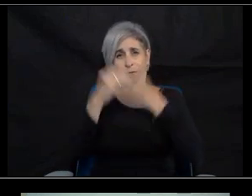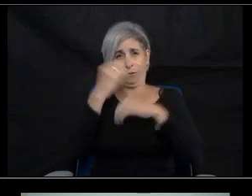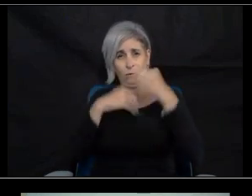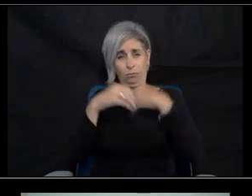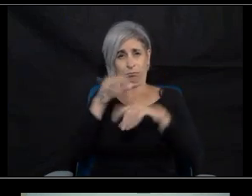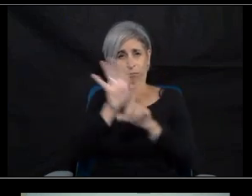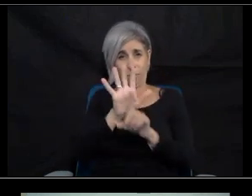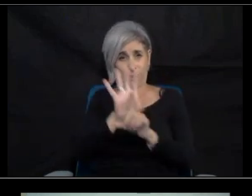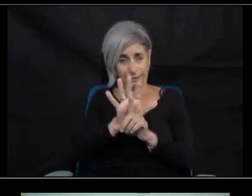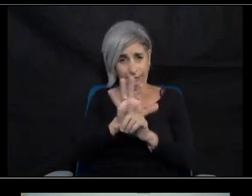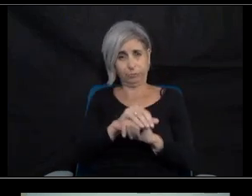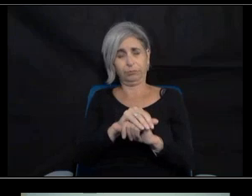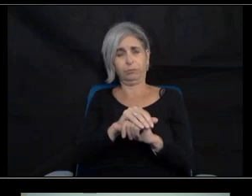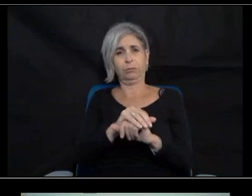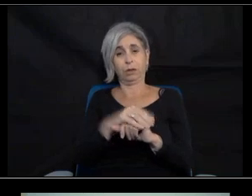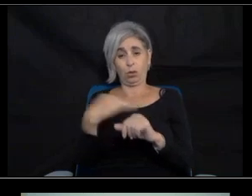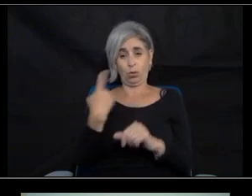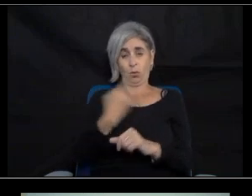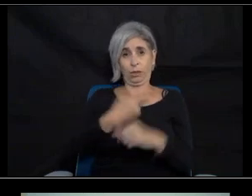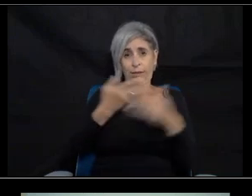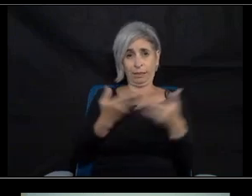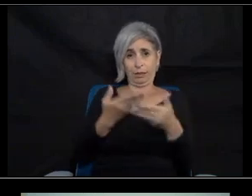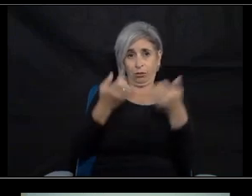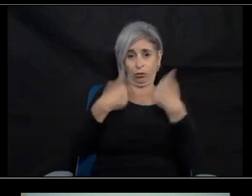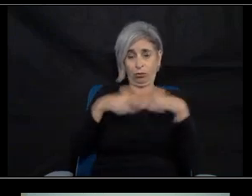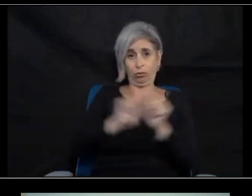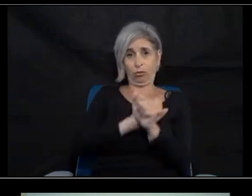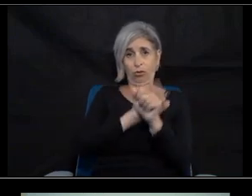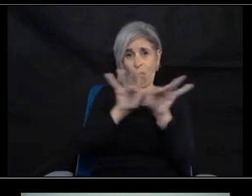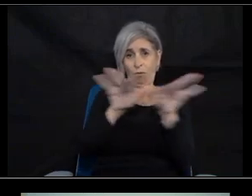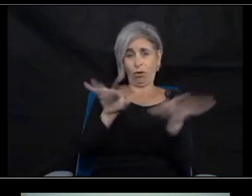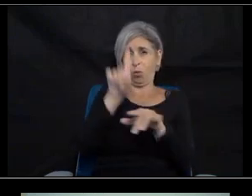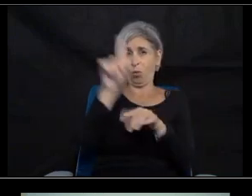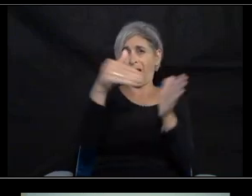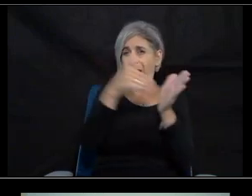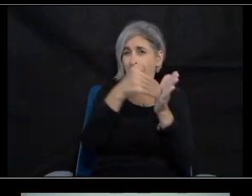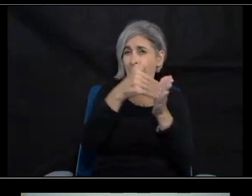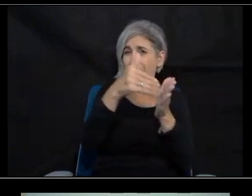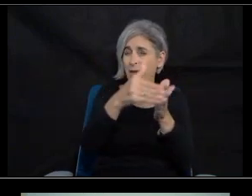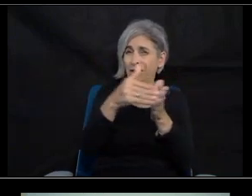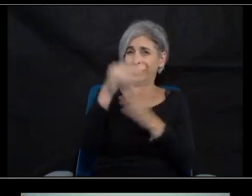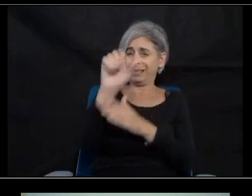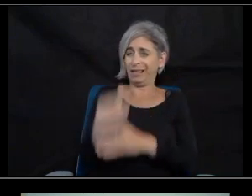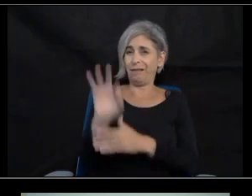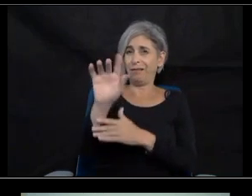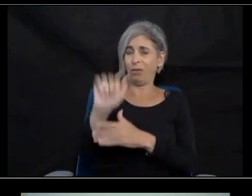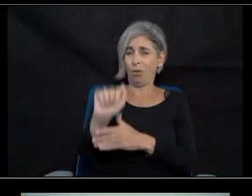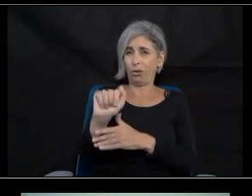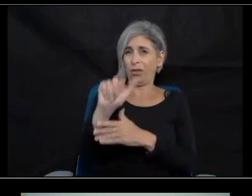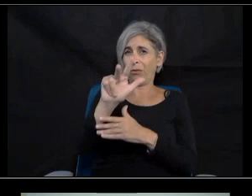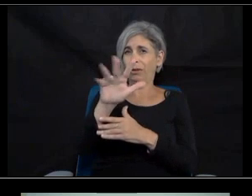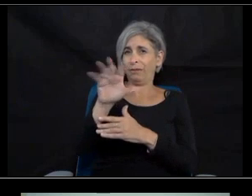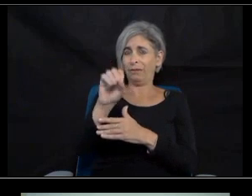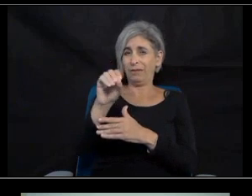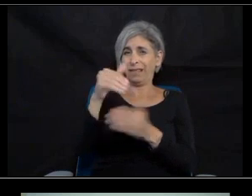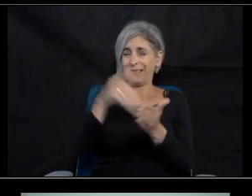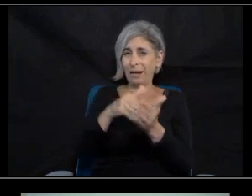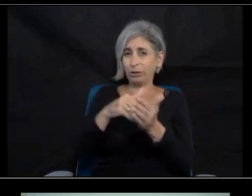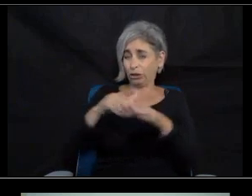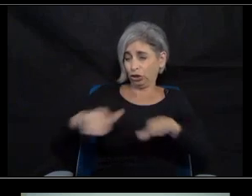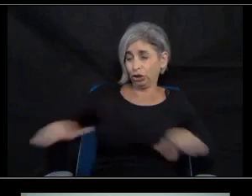population. And whereas during COVID, over 1 million individuals in South Florida, over 350,000 of whom are